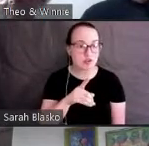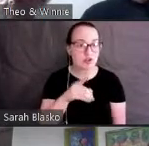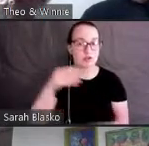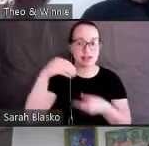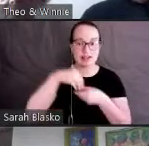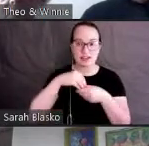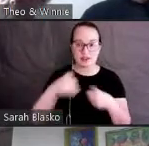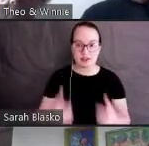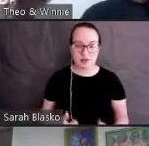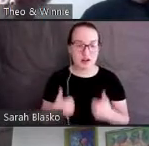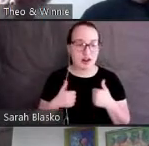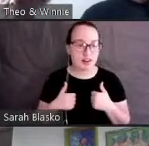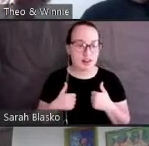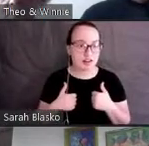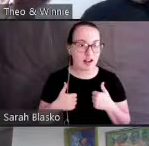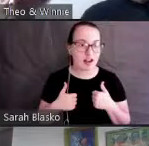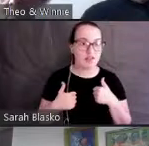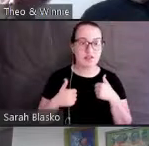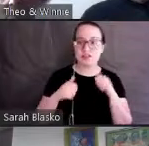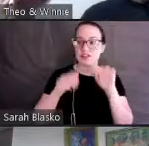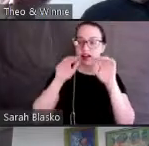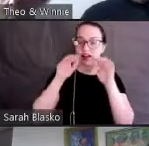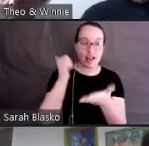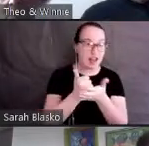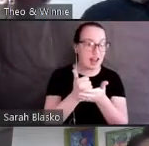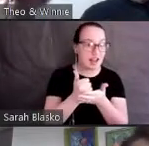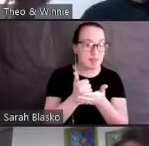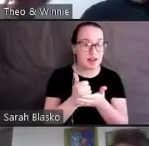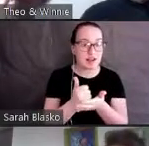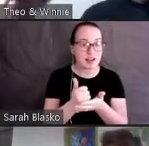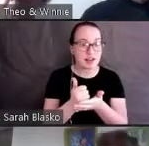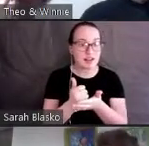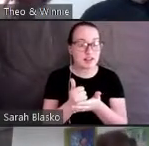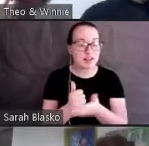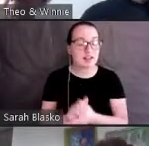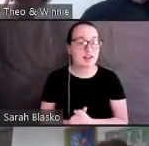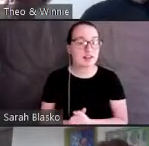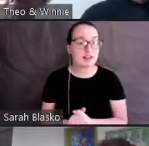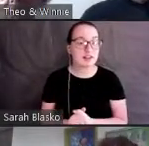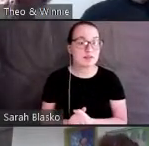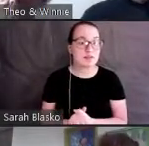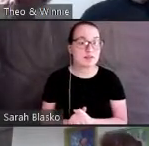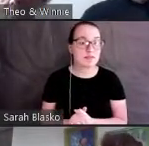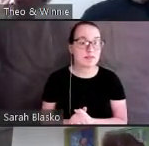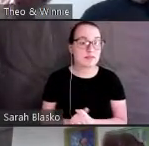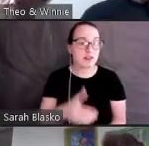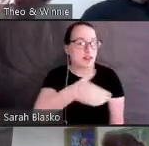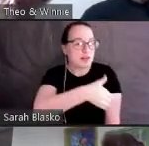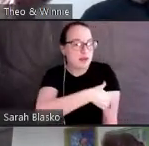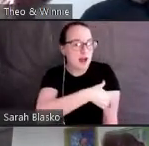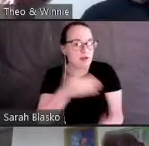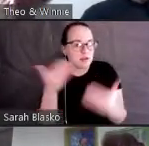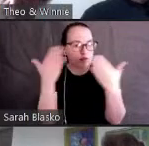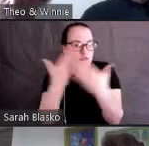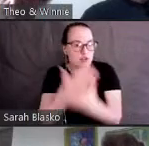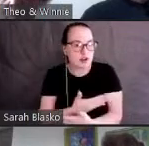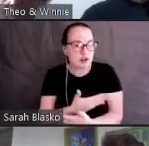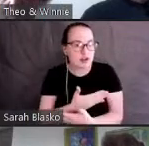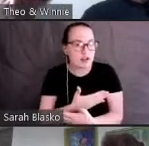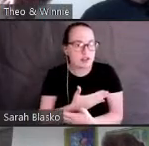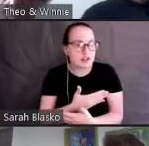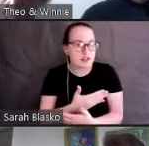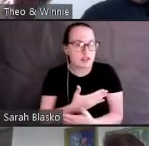we become like, amen, bro, I'm going to repent. That is awesome. The powers of darkness go, he's doing it to